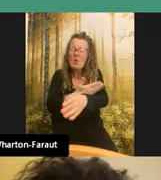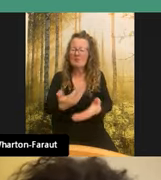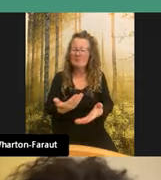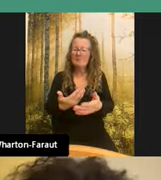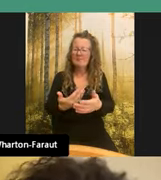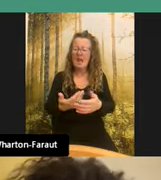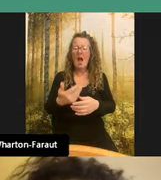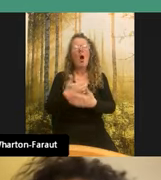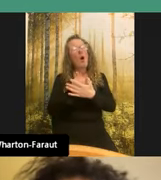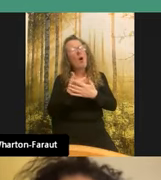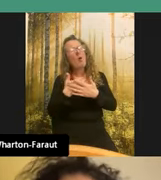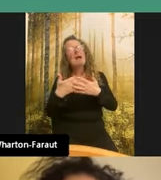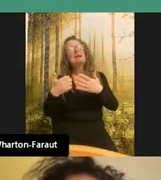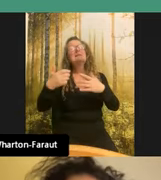space.